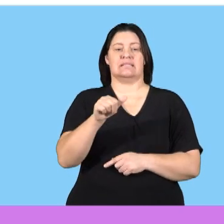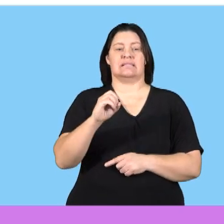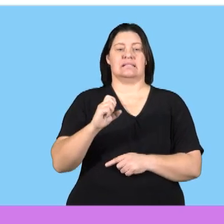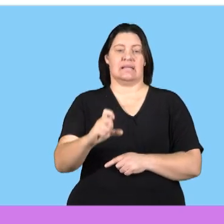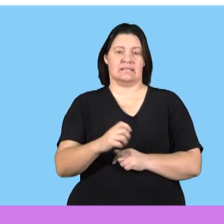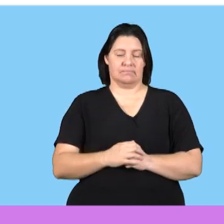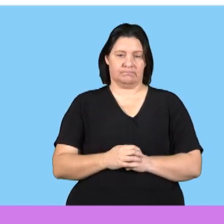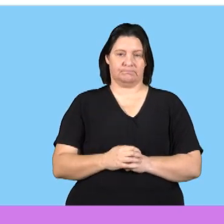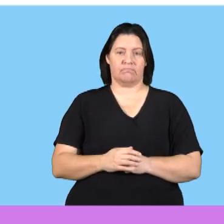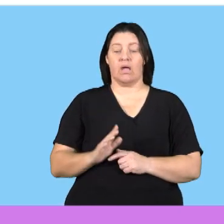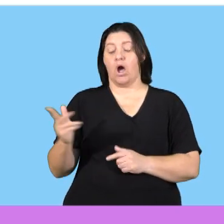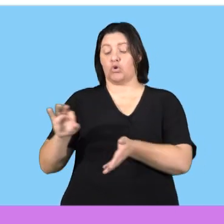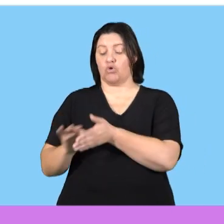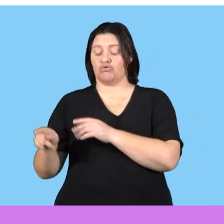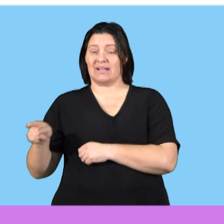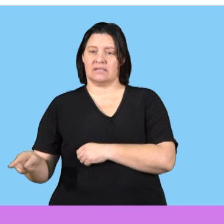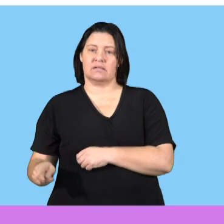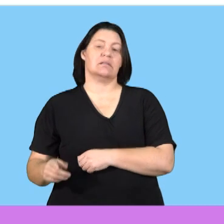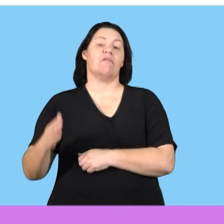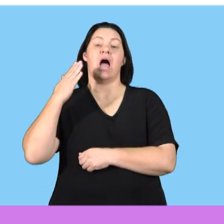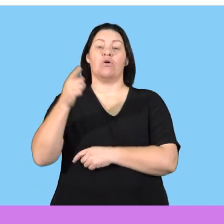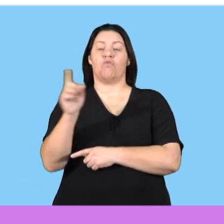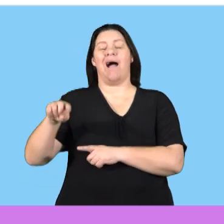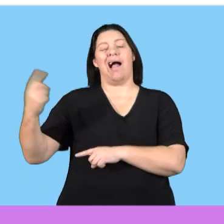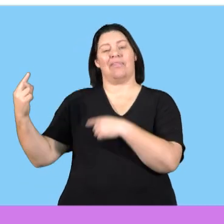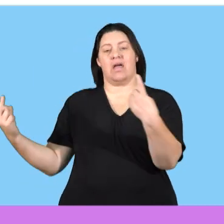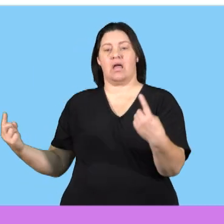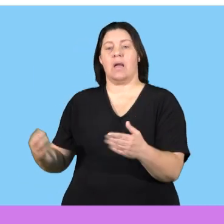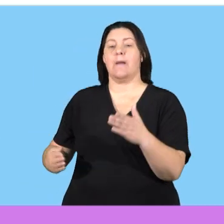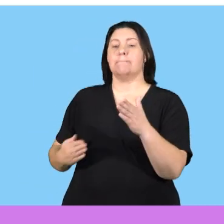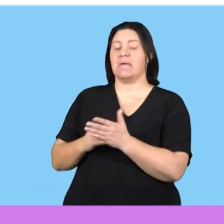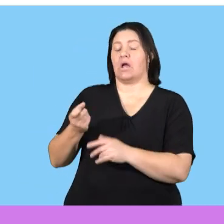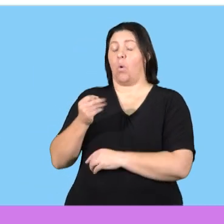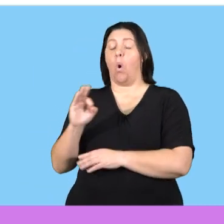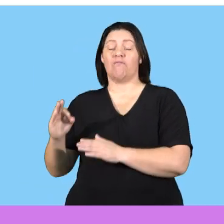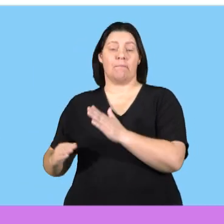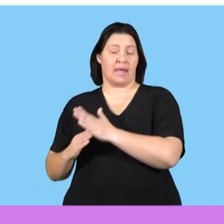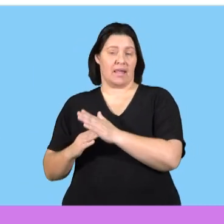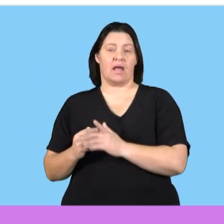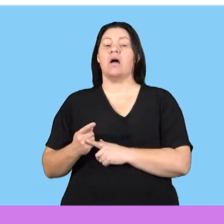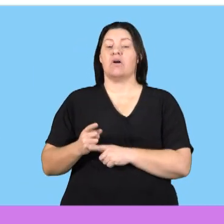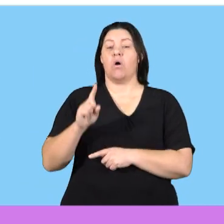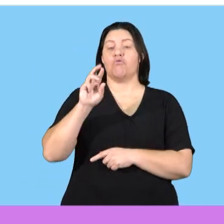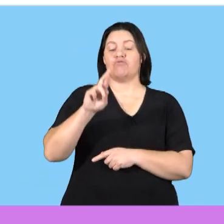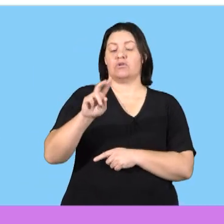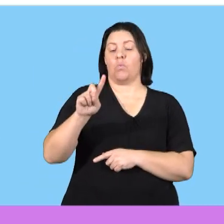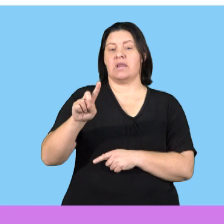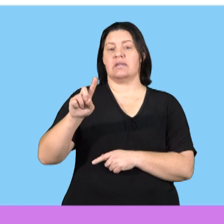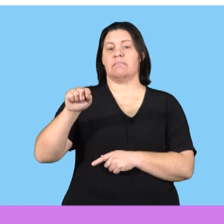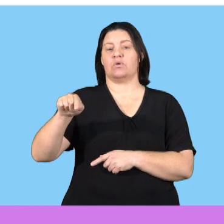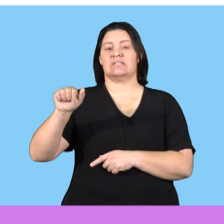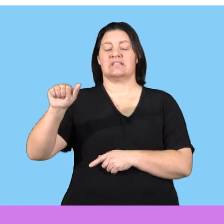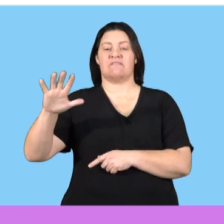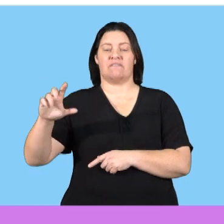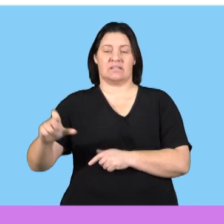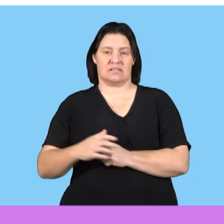the contract side. Here the call rate, Hello You to all other networks, peak and off-peak, 165 cents per minute.